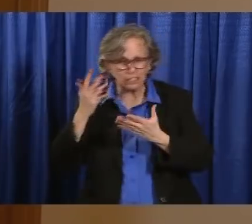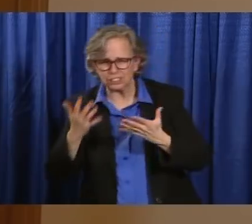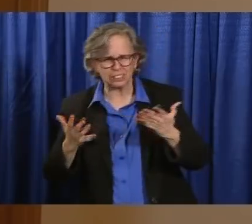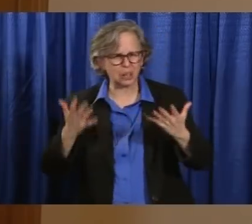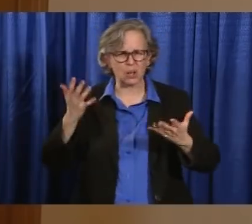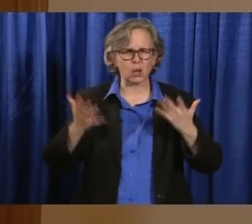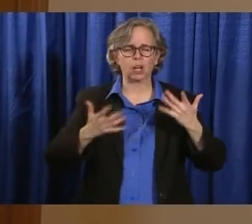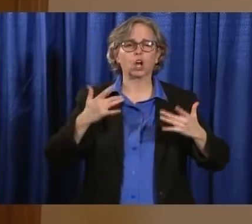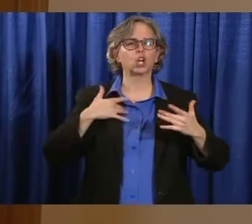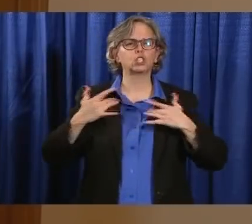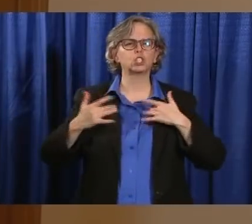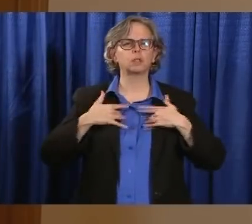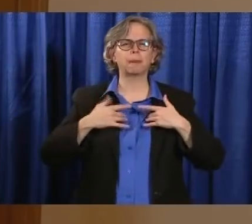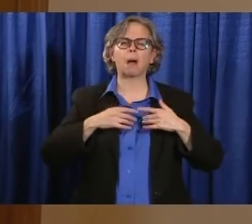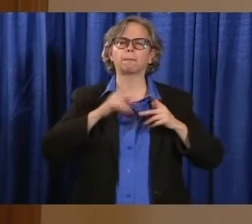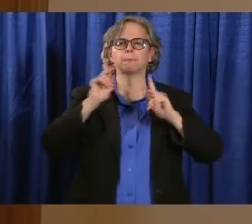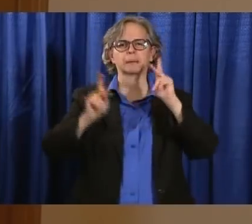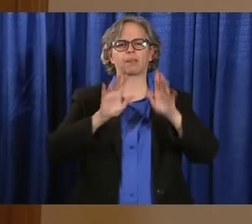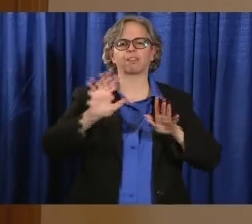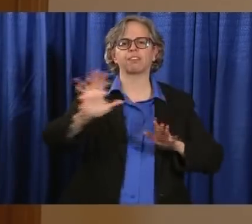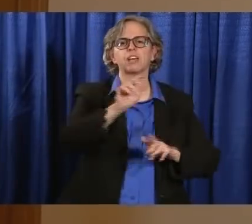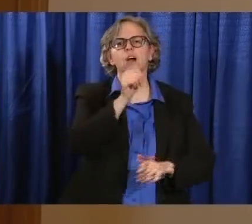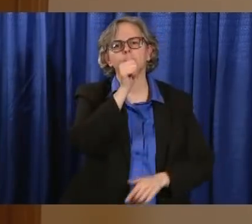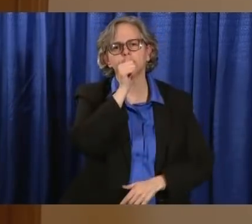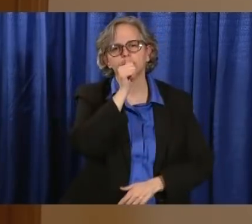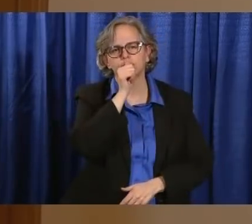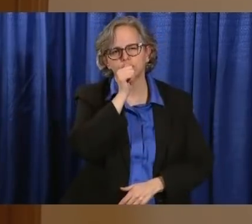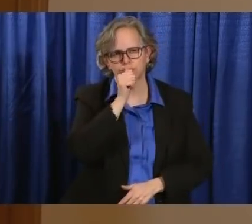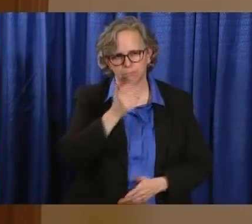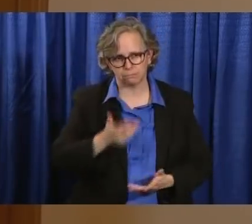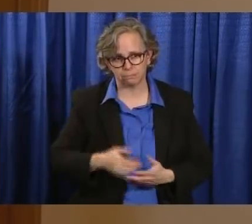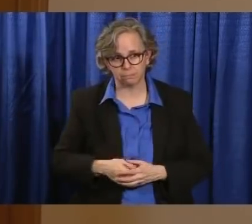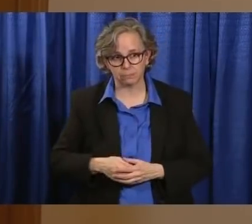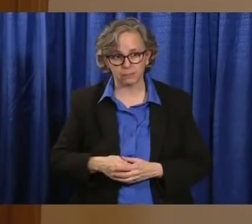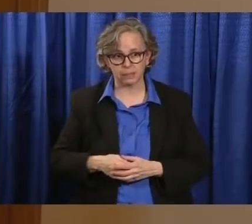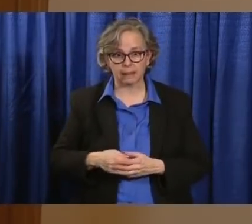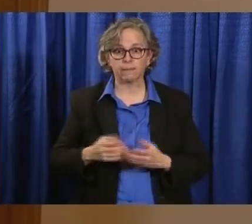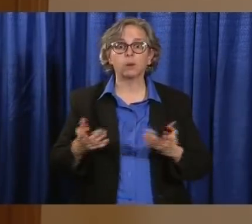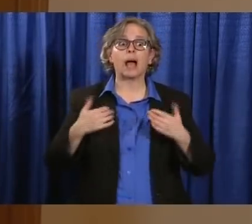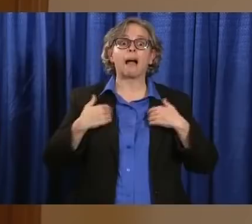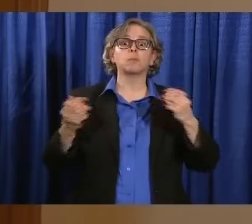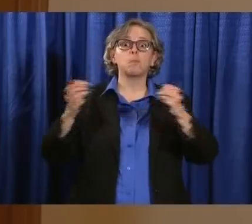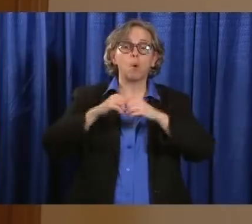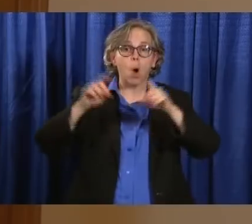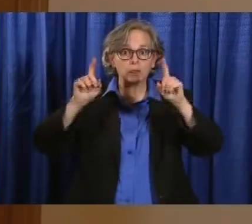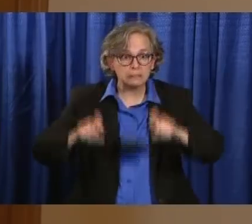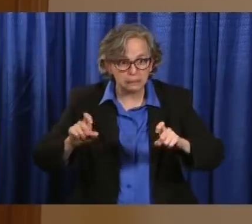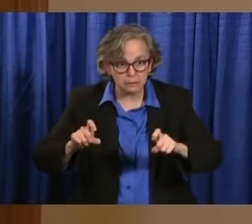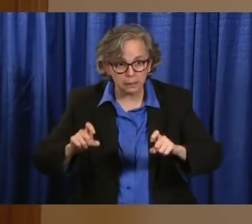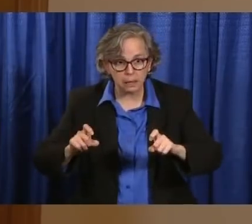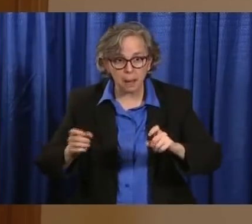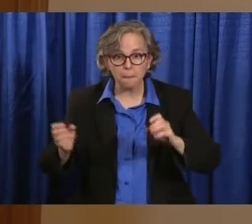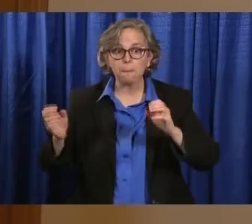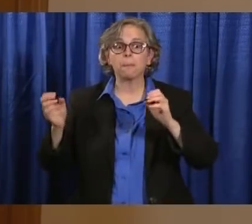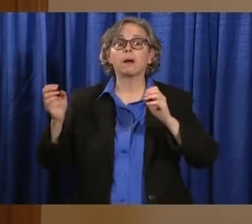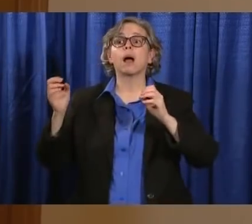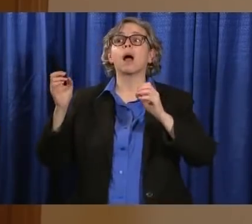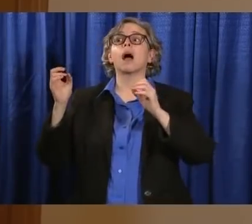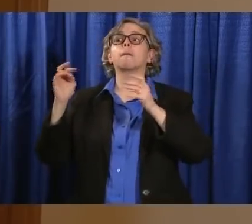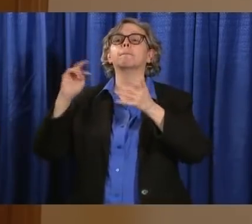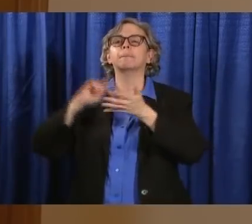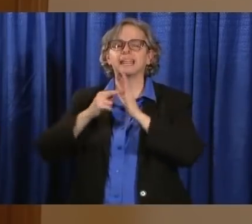individual privacy. As we have more numbers and as there's more widespread testing, of course, we can give all that information in ways that